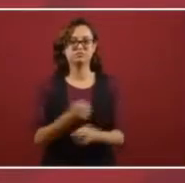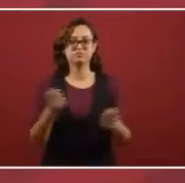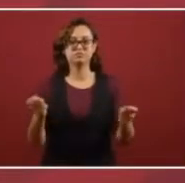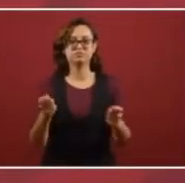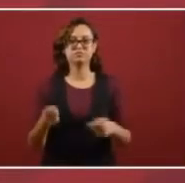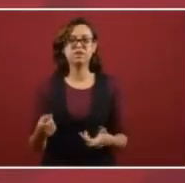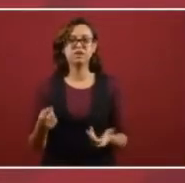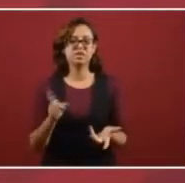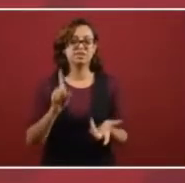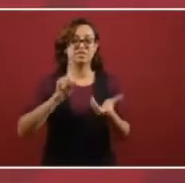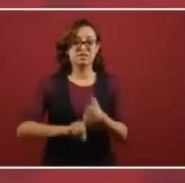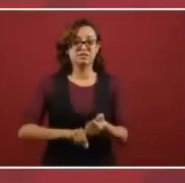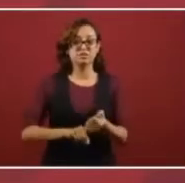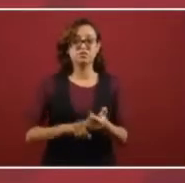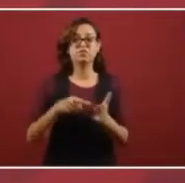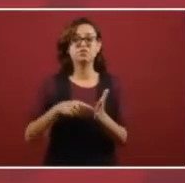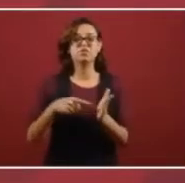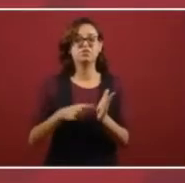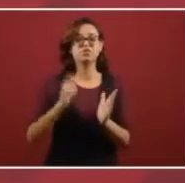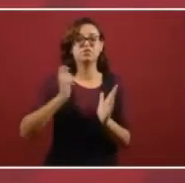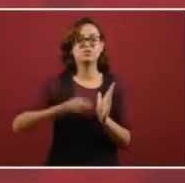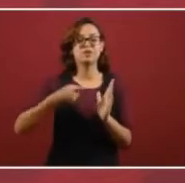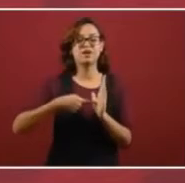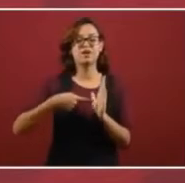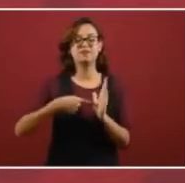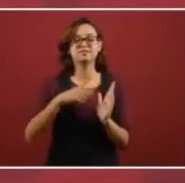2019 to 2024. Porque aquí está, because here it is.